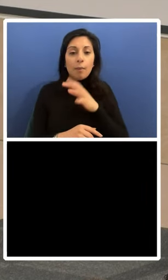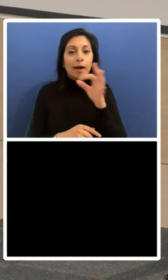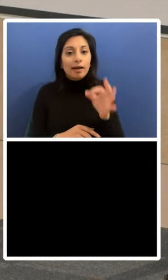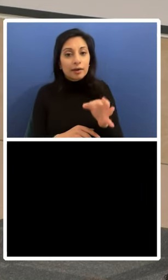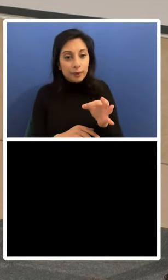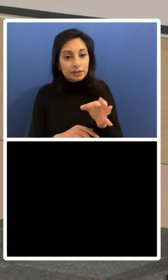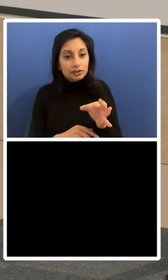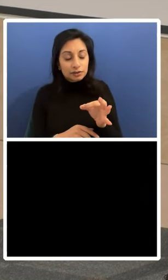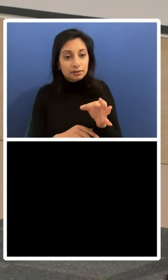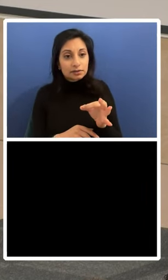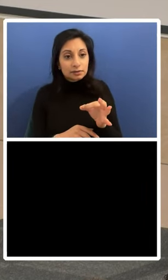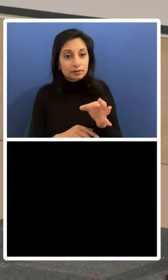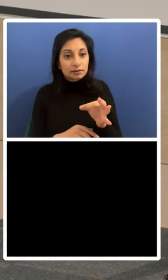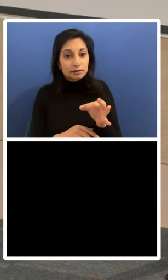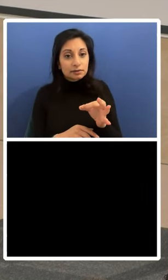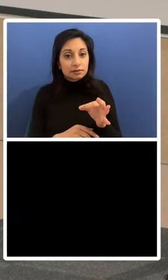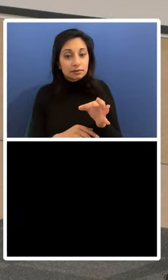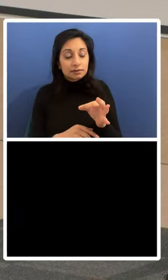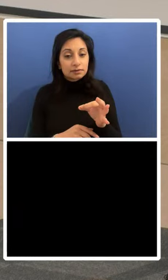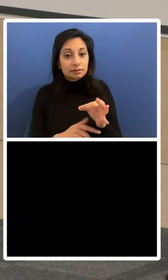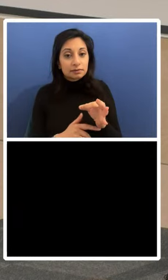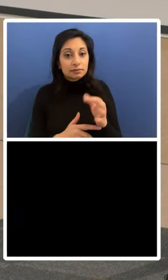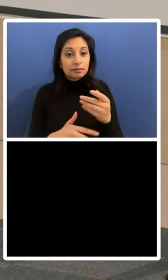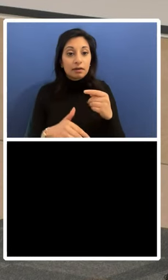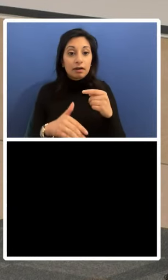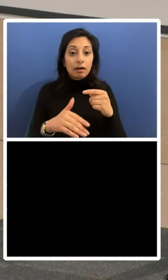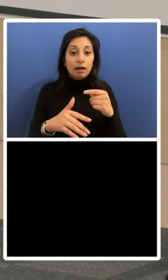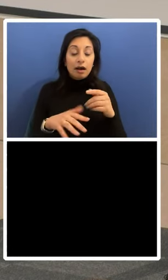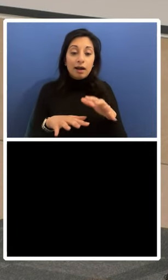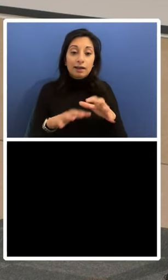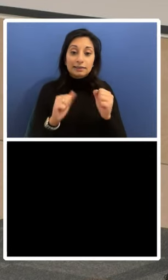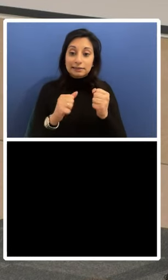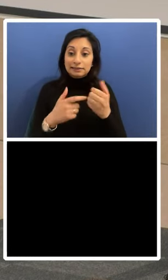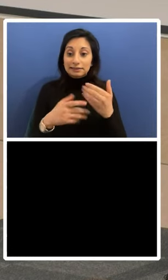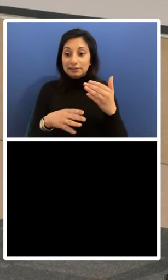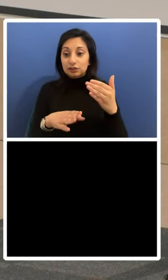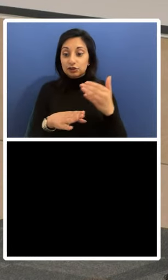is entering for a job or any sector, and I'm not